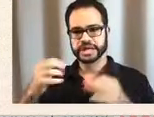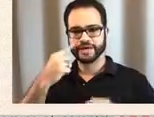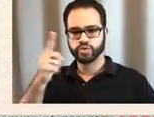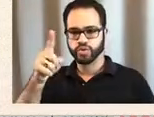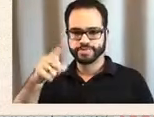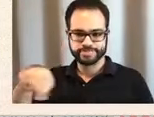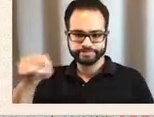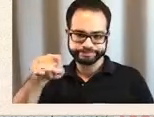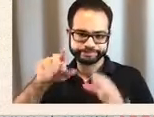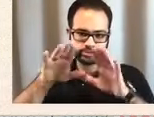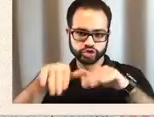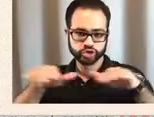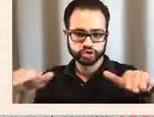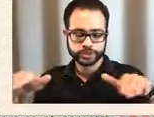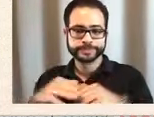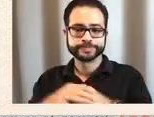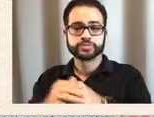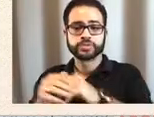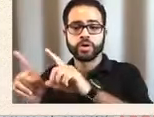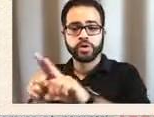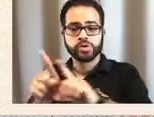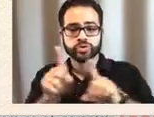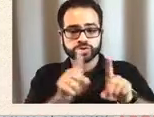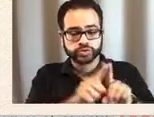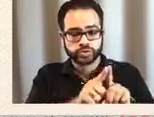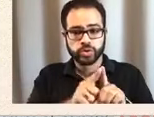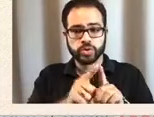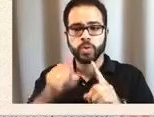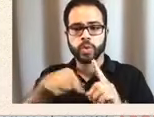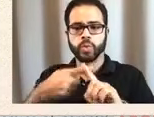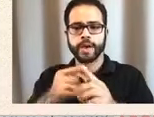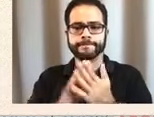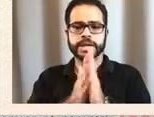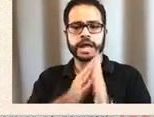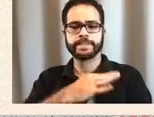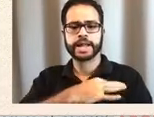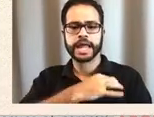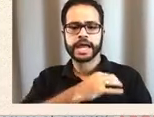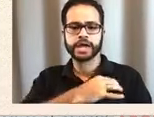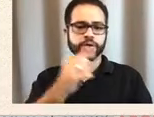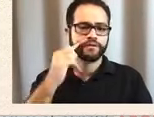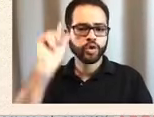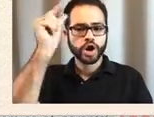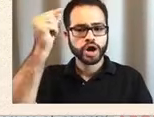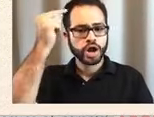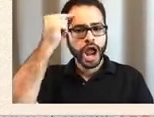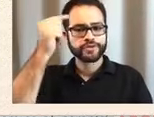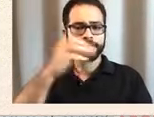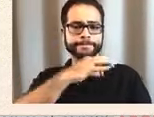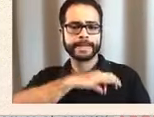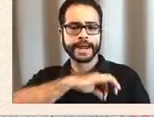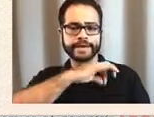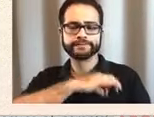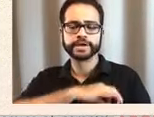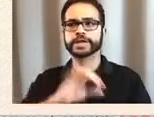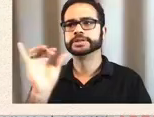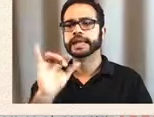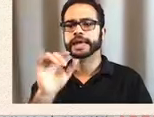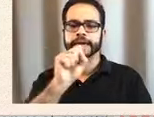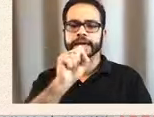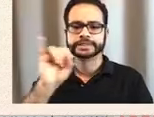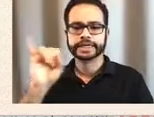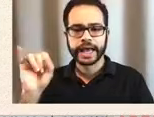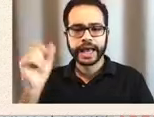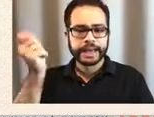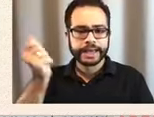Further, when it comes to being eligible for government benefits like SSI and